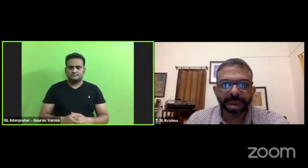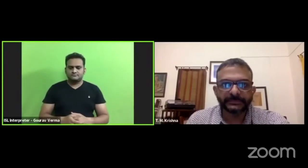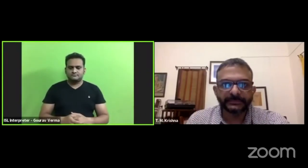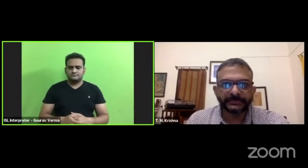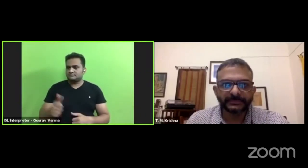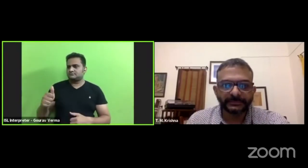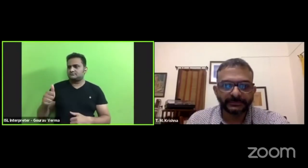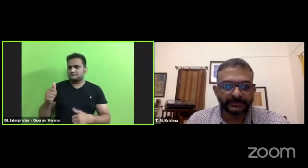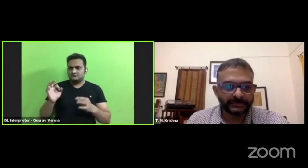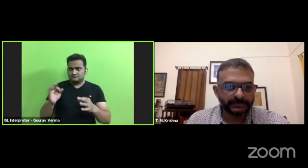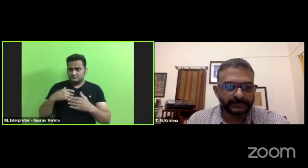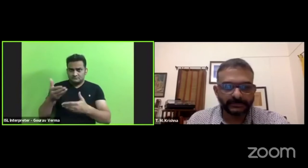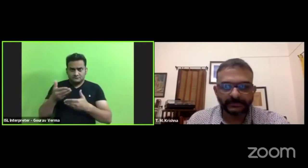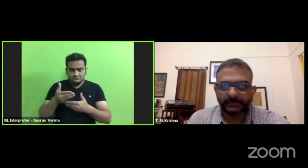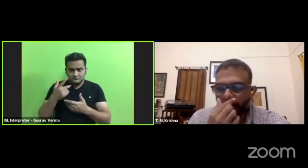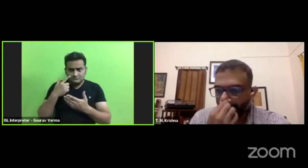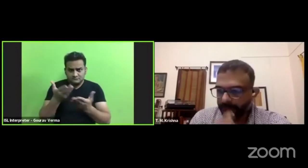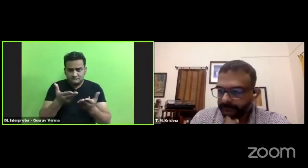Suraj, can we invite you to come on as well now?